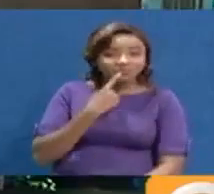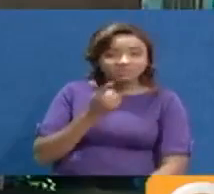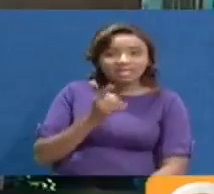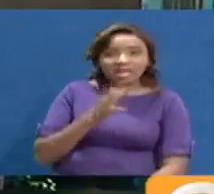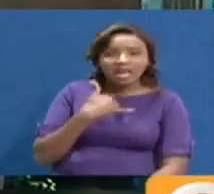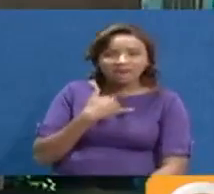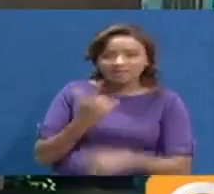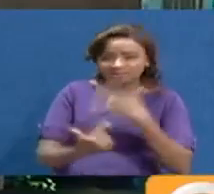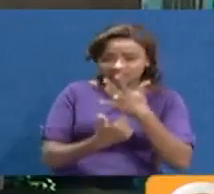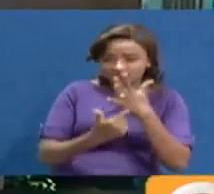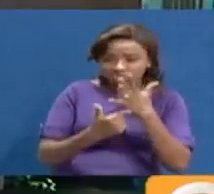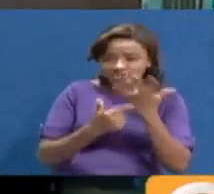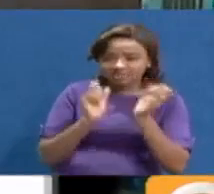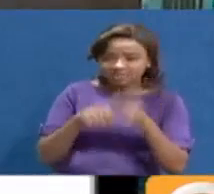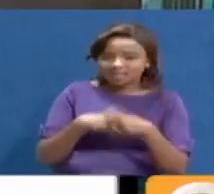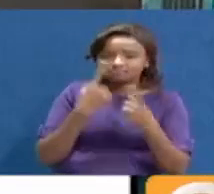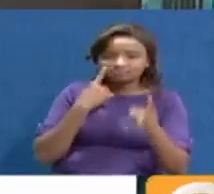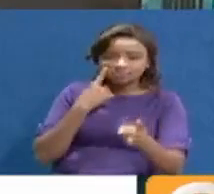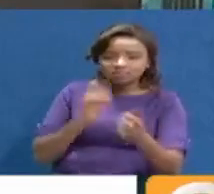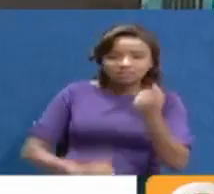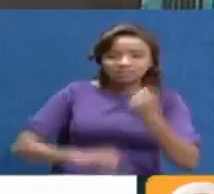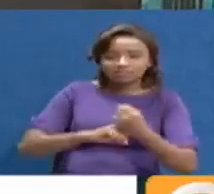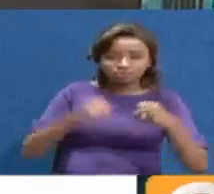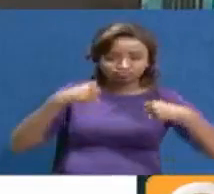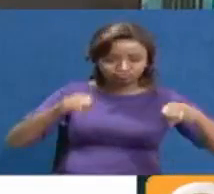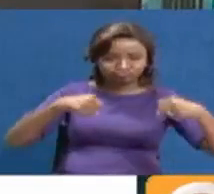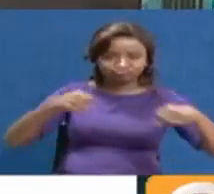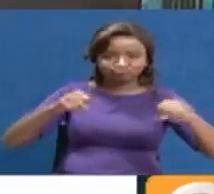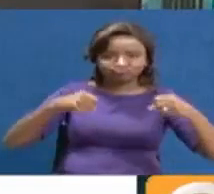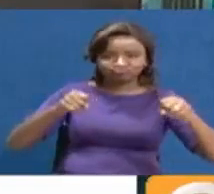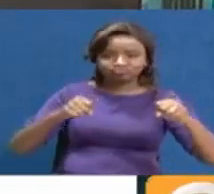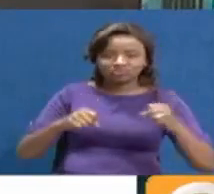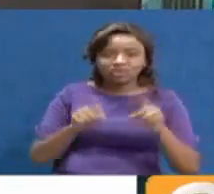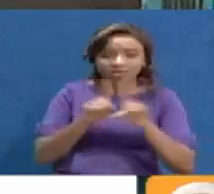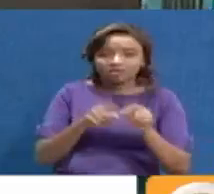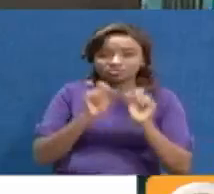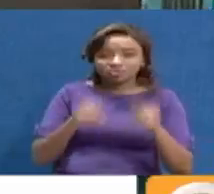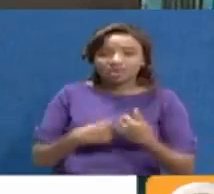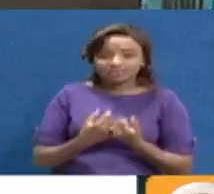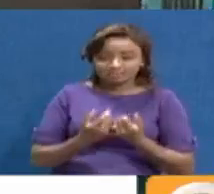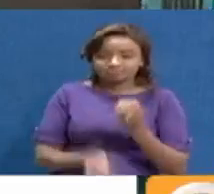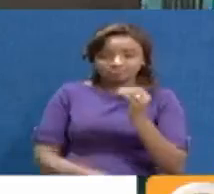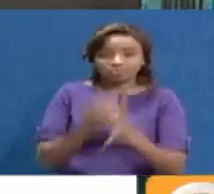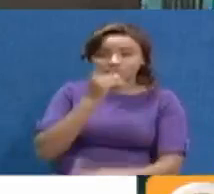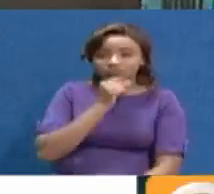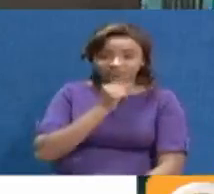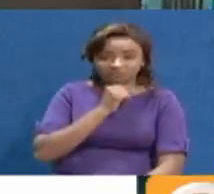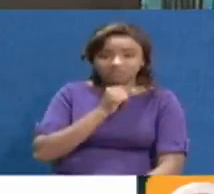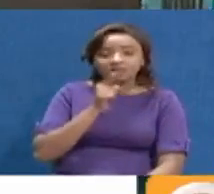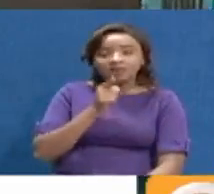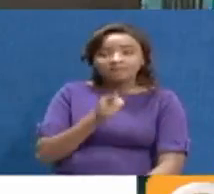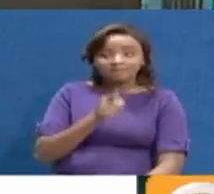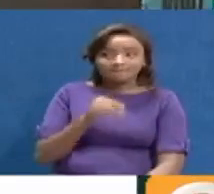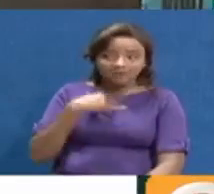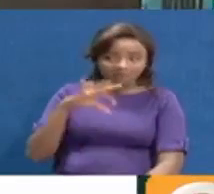a technology that taps the power of a motorbike to drive a manual coffee pulper, has been launched. The pulper has